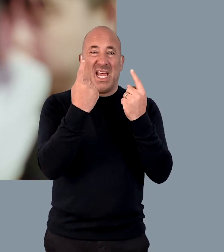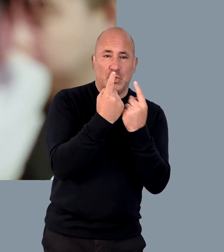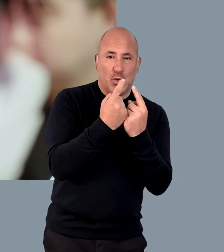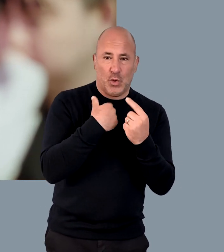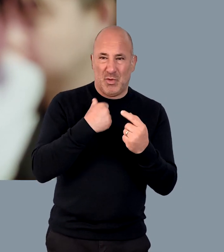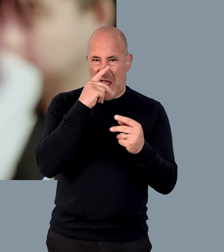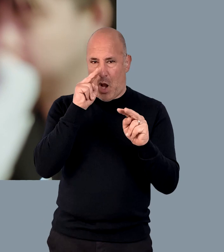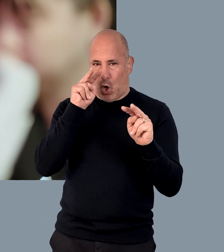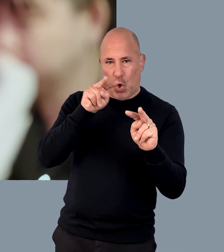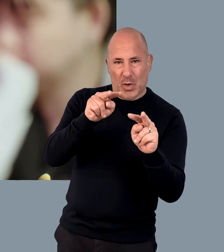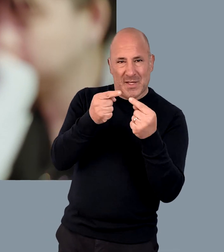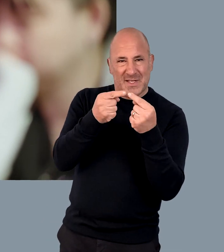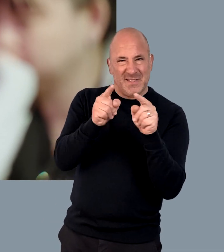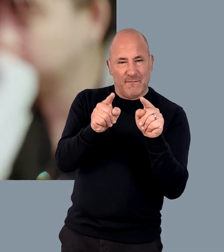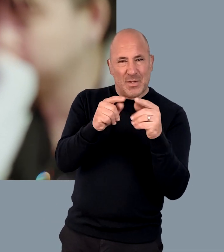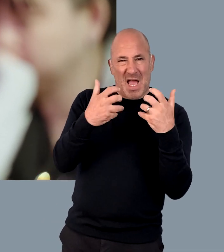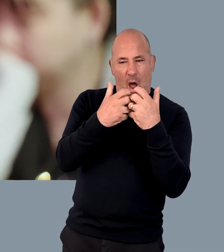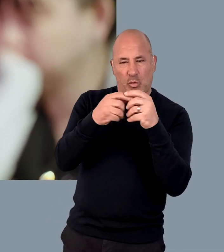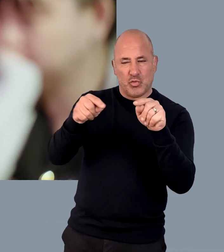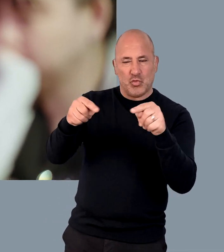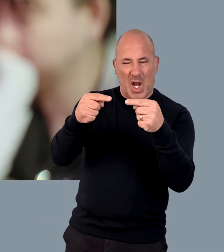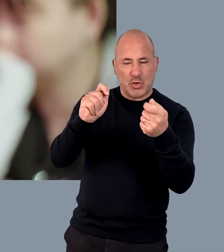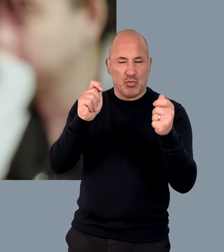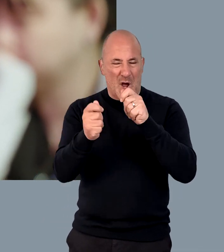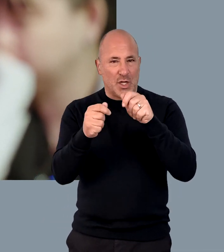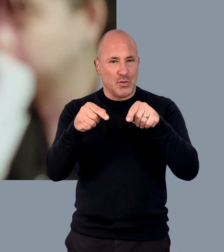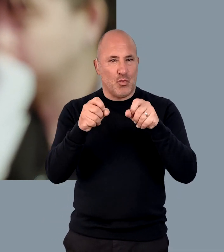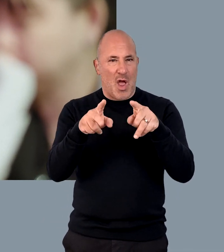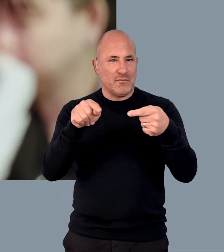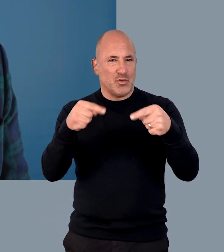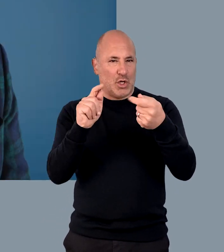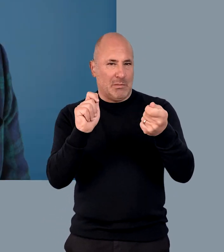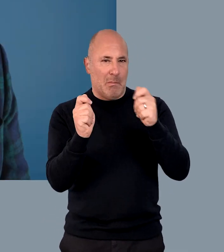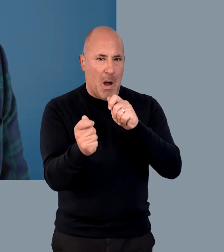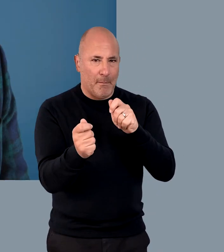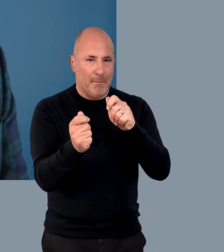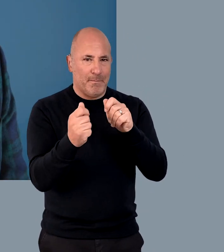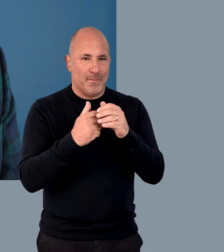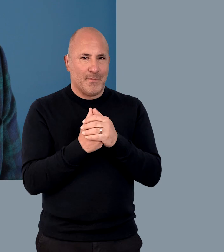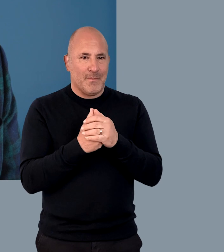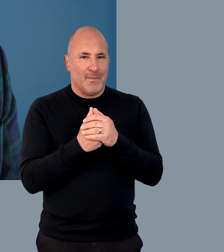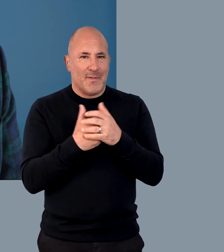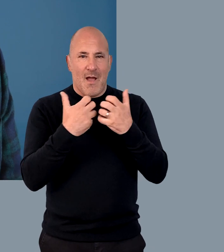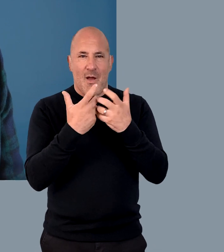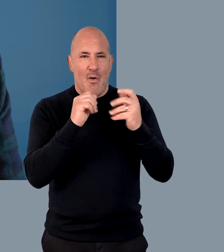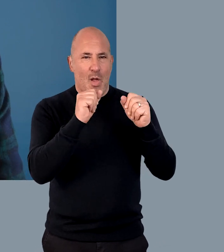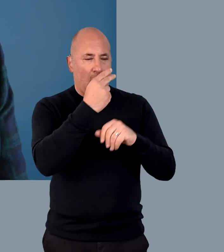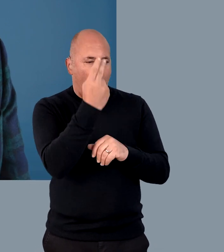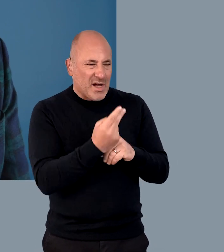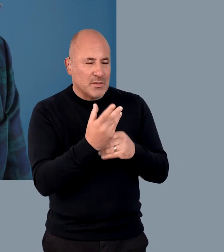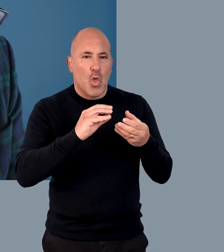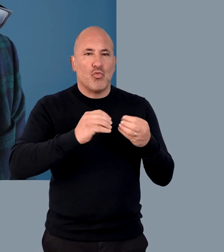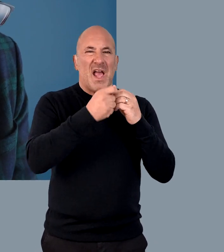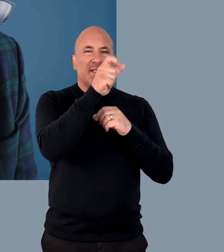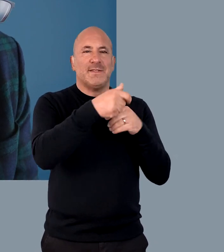the creative can do to kind of to approach issues, to approach challenges, to